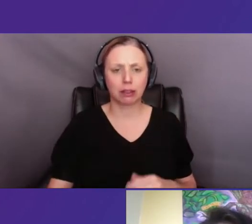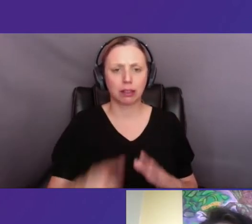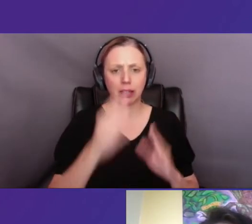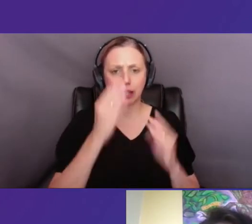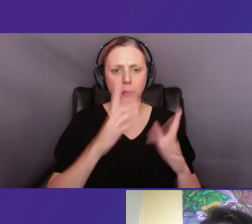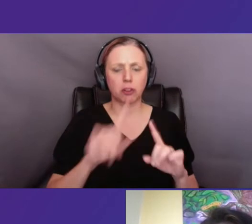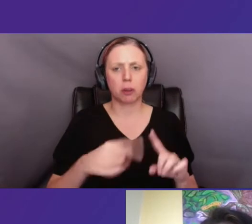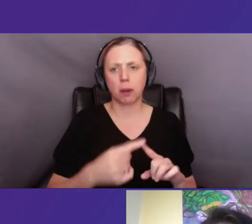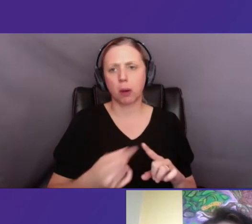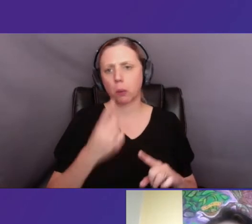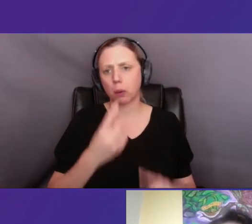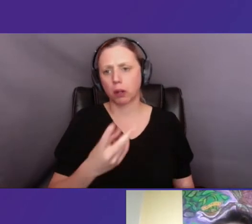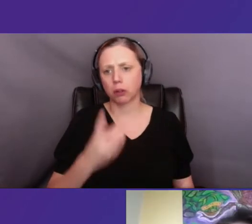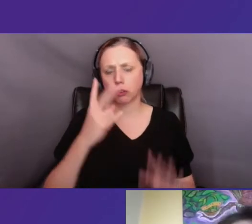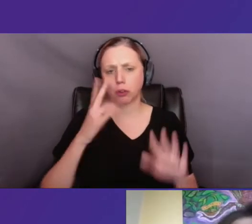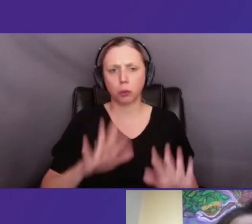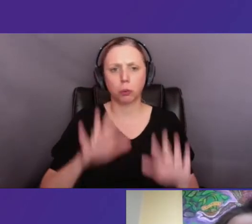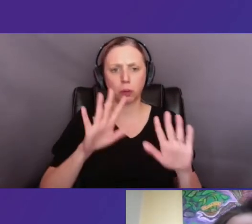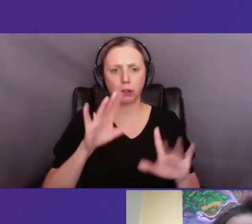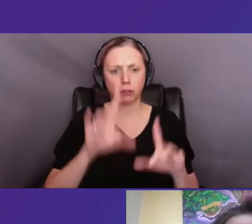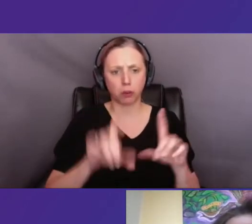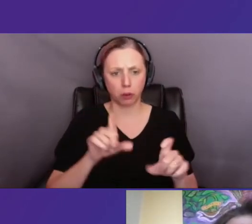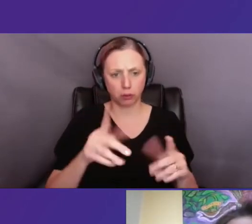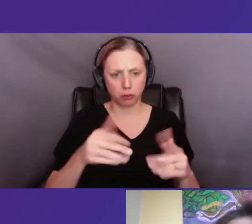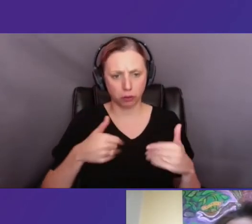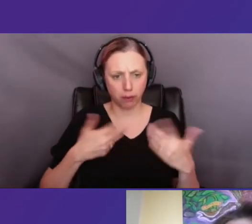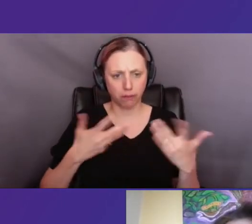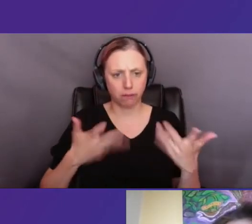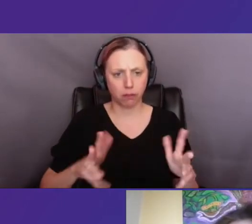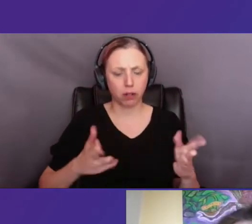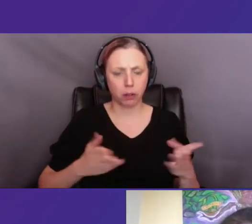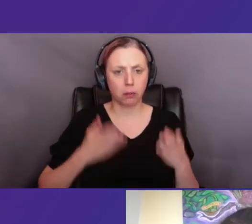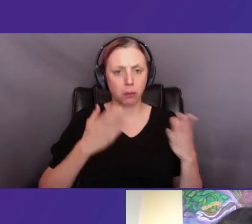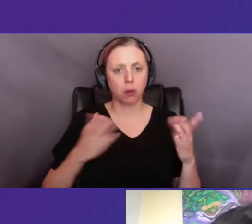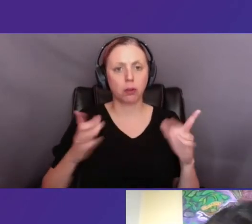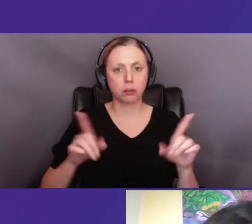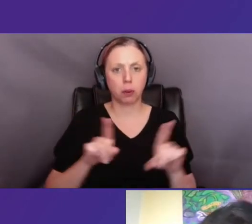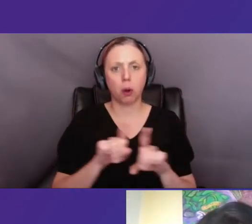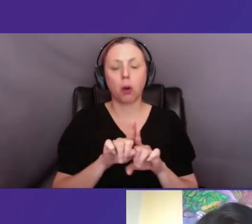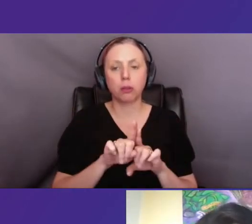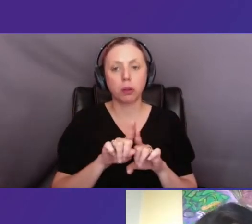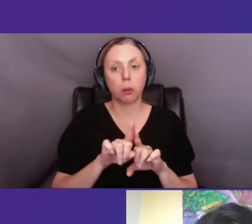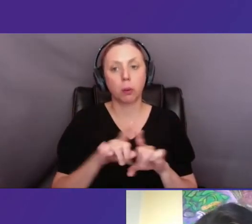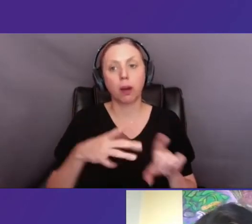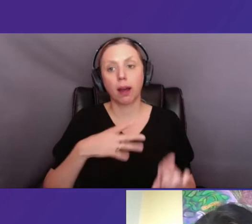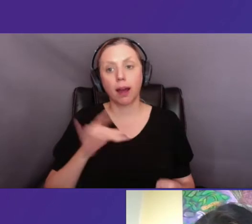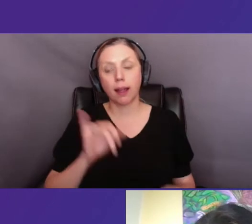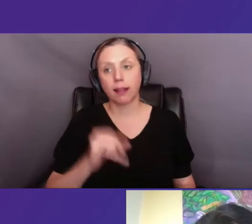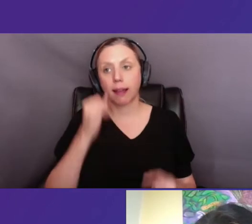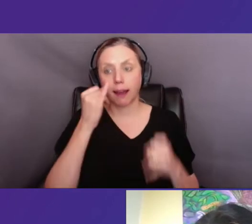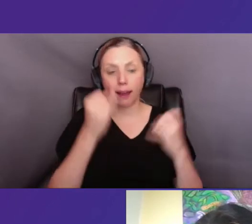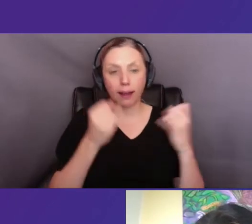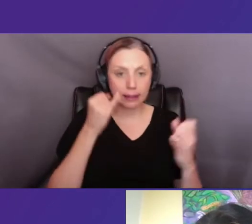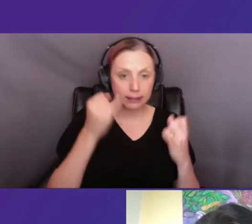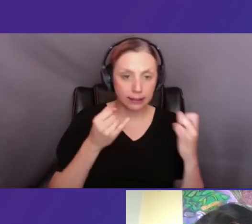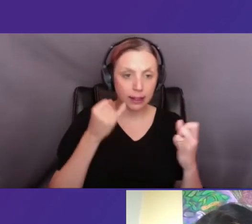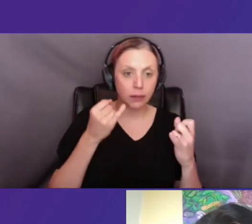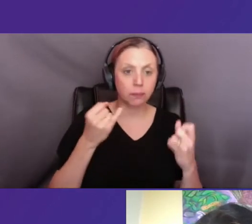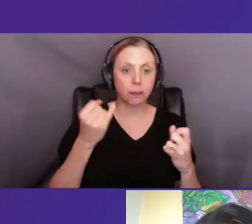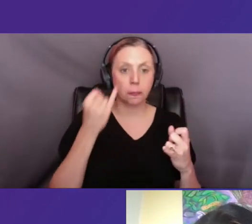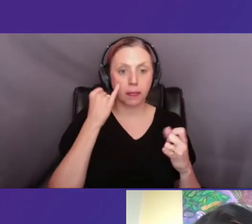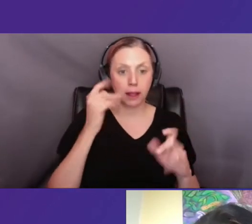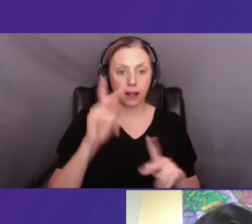of those lovely questions that you have proposed. And also, I like the idea if the